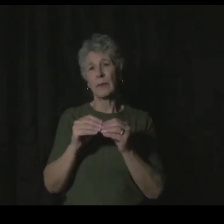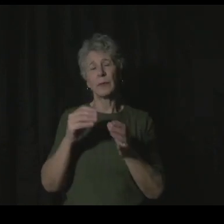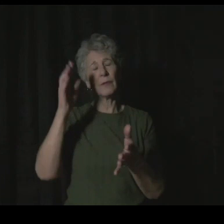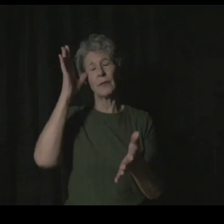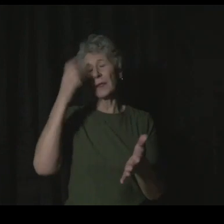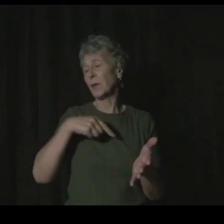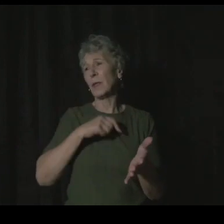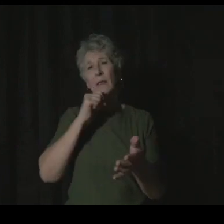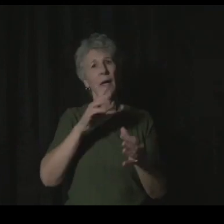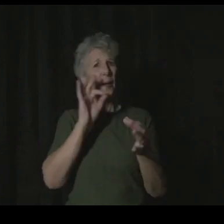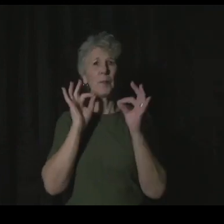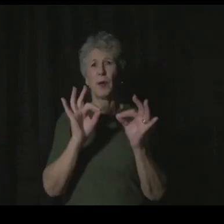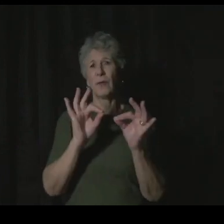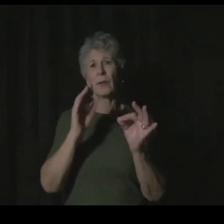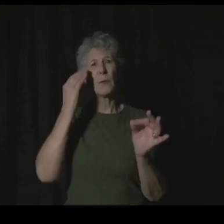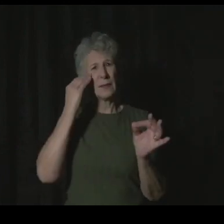are not perfect and we know it.